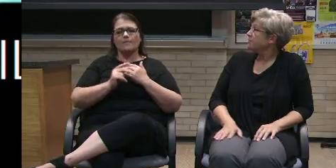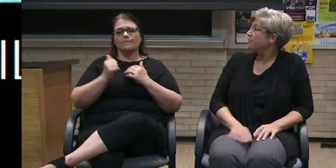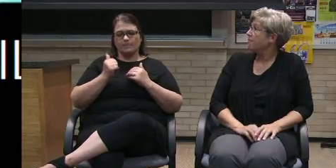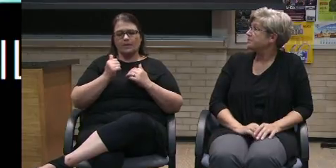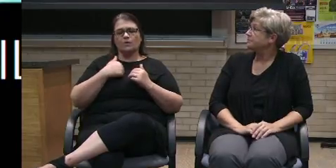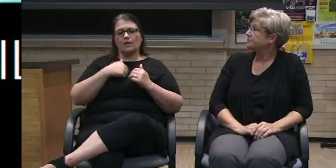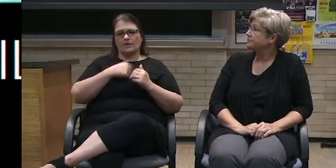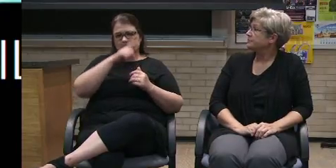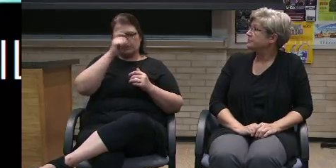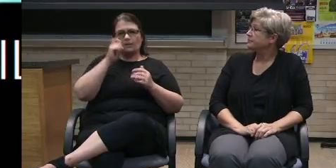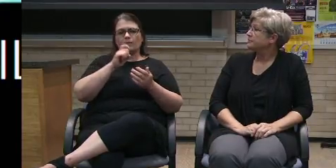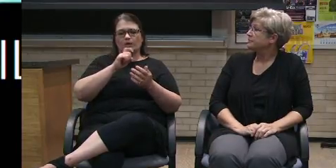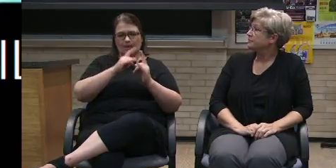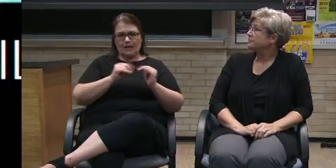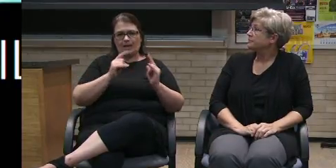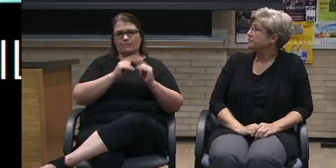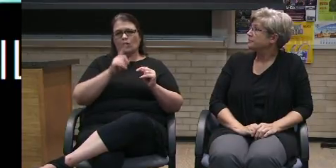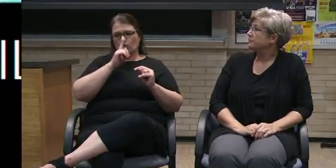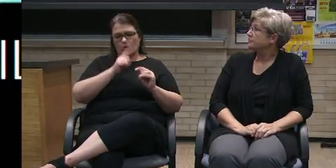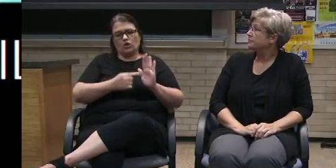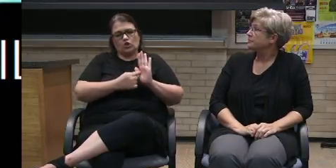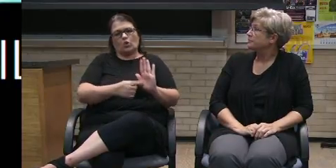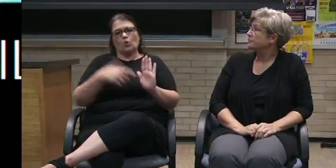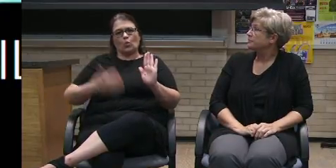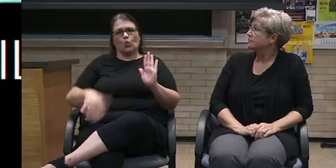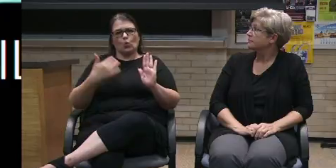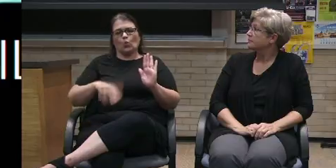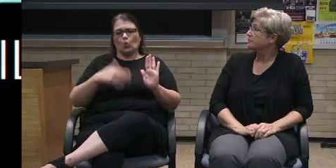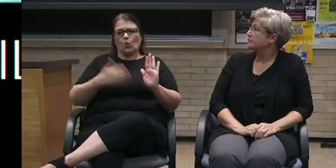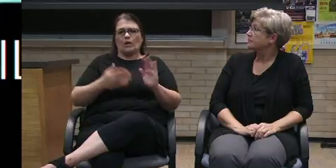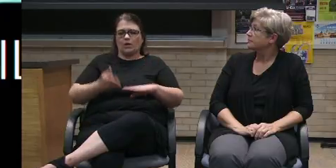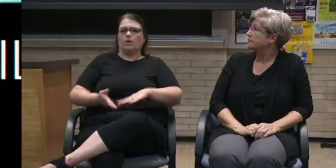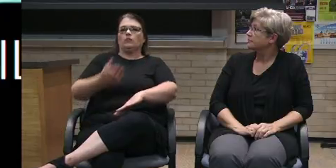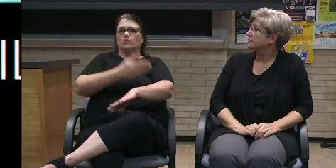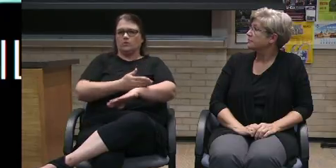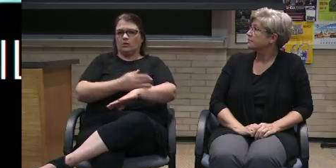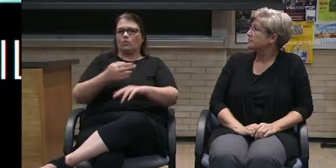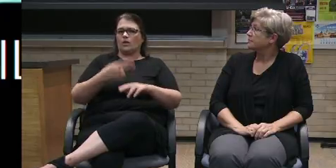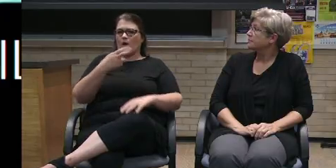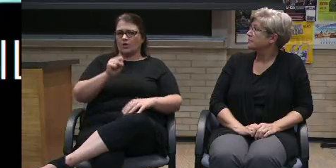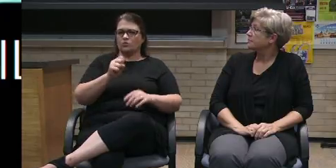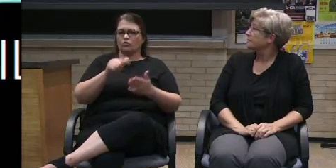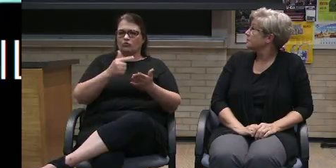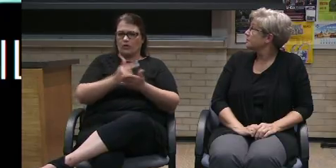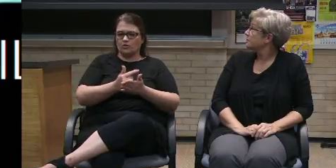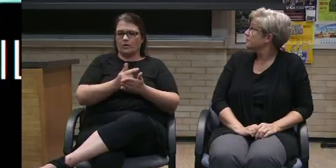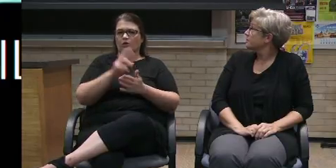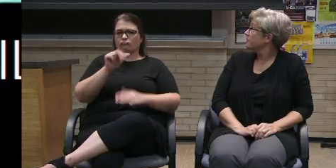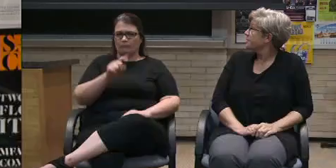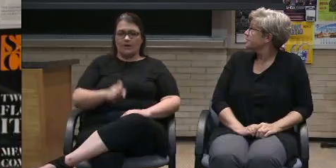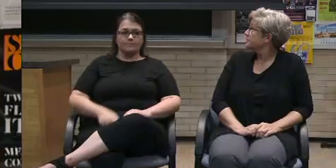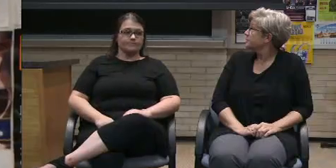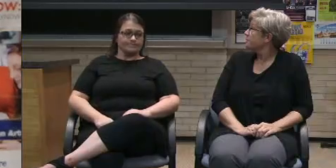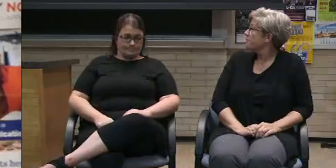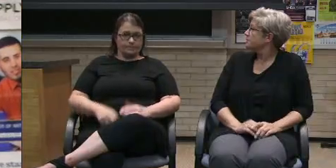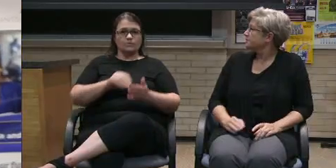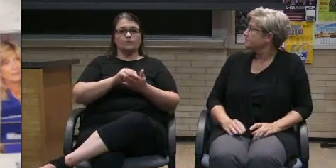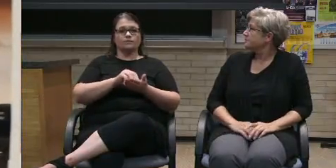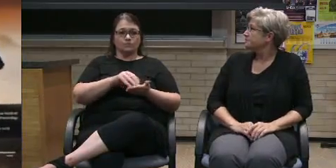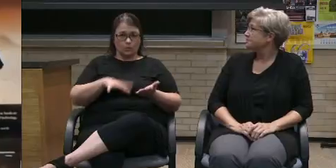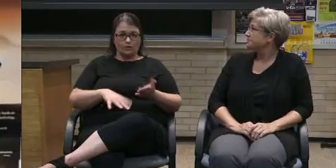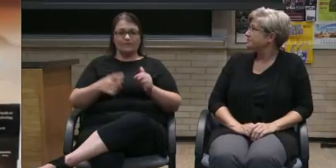summer camp has been demonstrated to increase high school graduation rates. Students first, again, bringing them here. I think